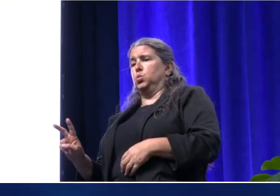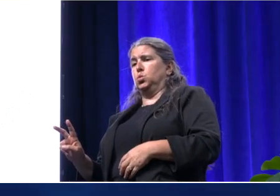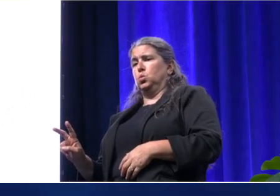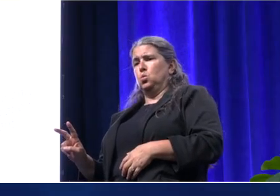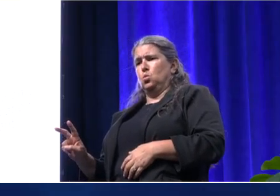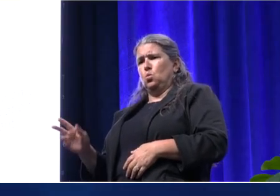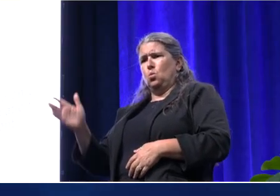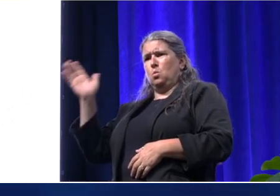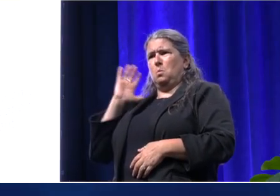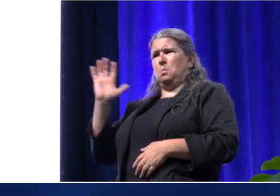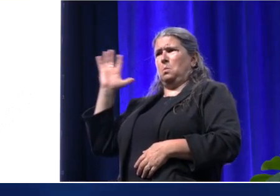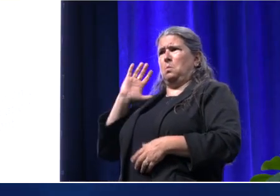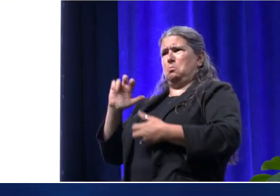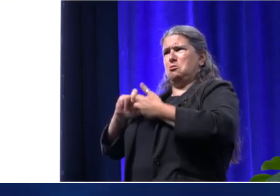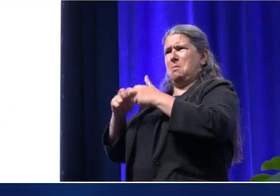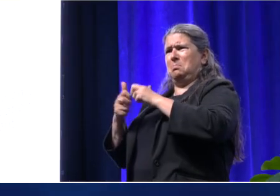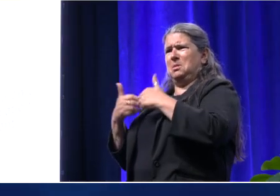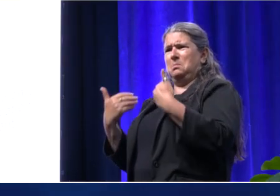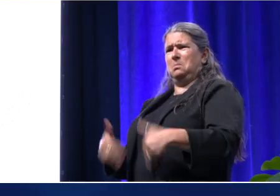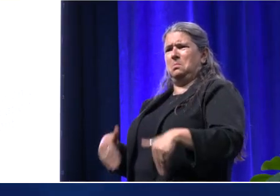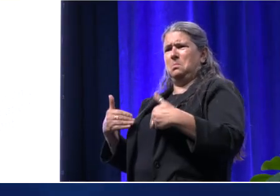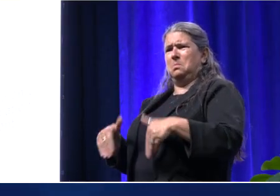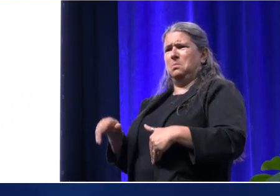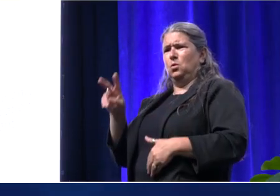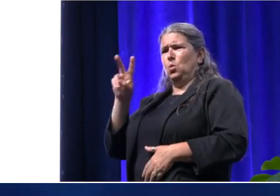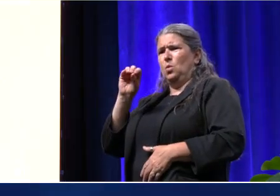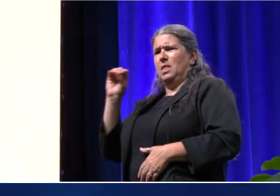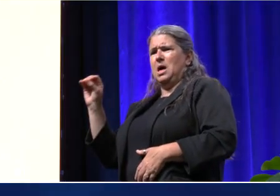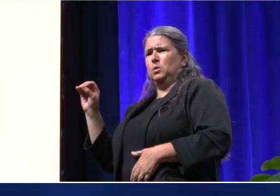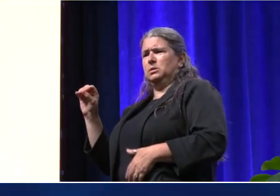2000s pales in comparison to where we are now.